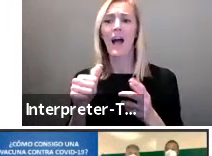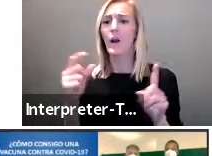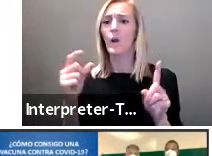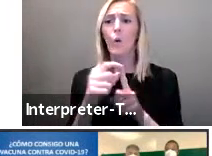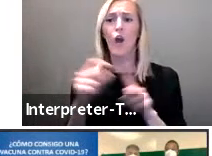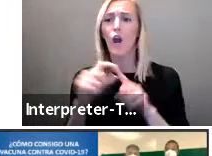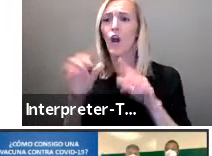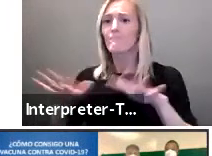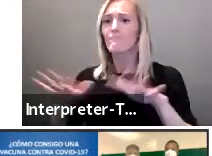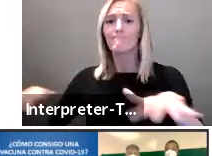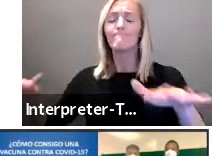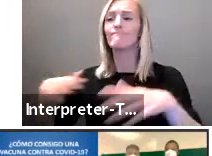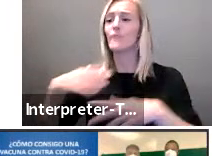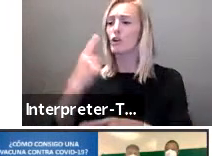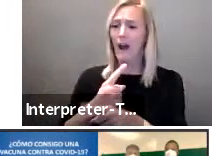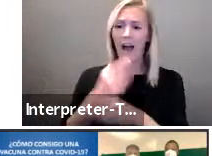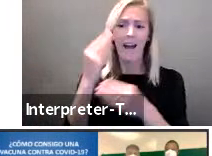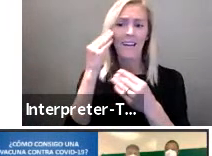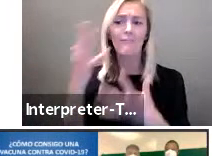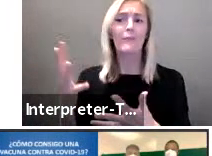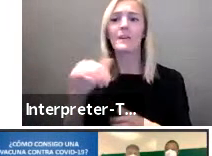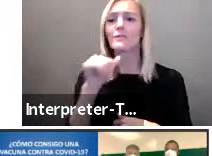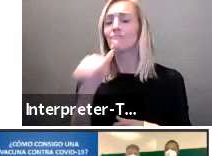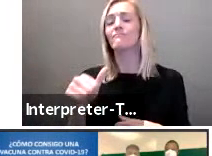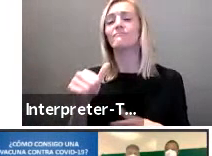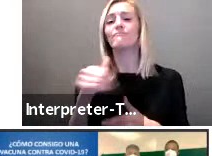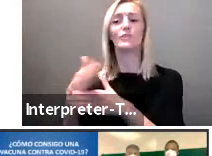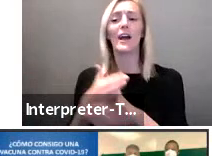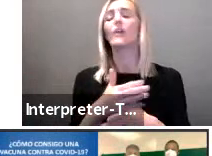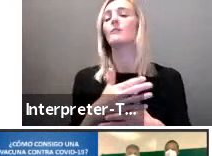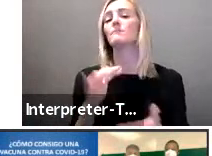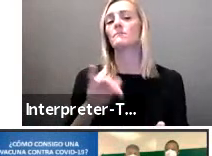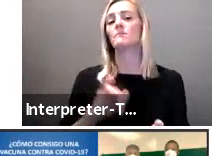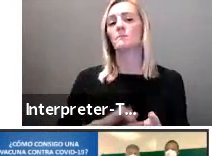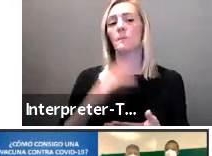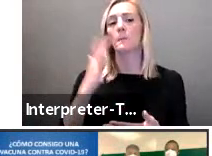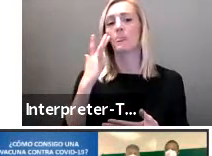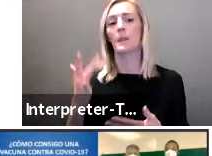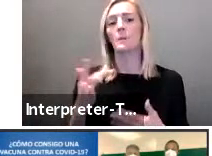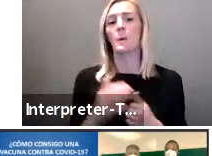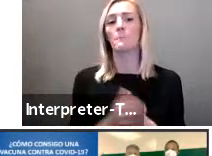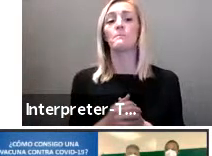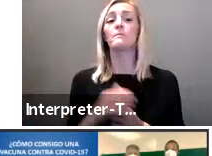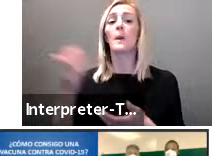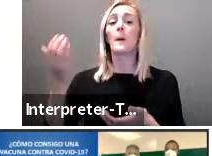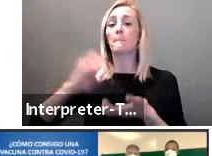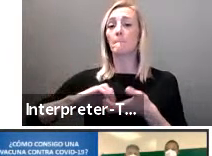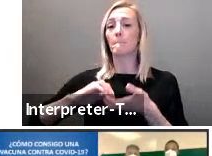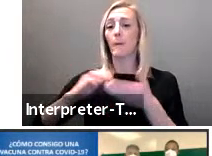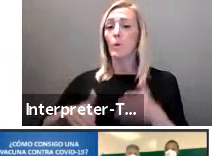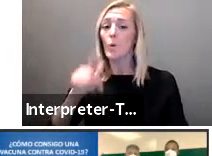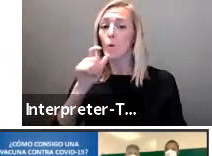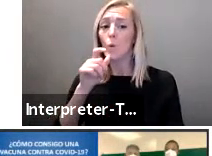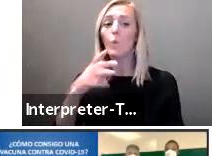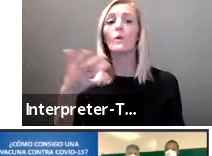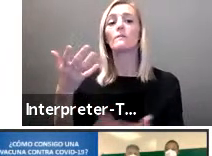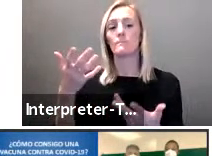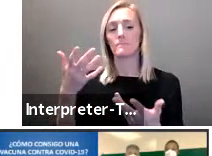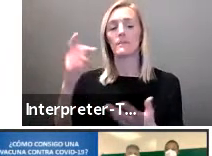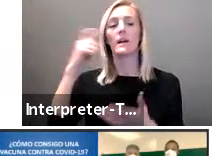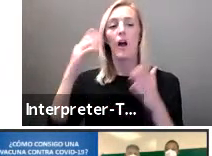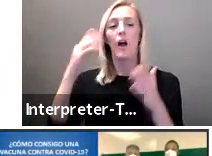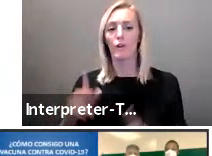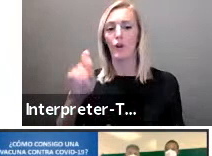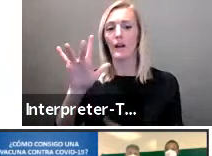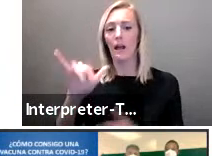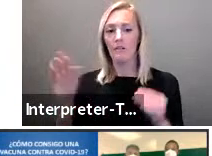the correct information isn't. And so that's why we did that. Some of the partners, of course, is Governor Kelly's office, the lieutenant